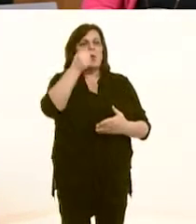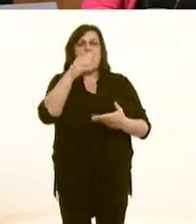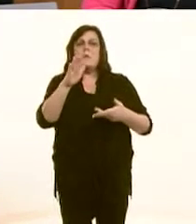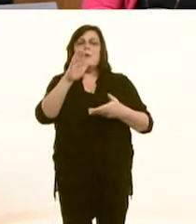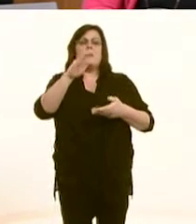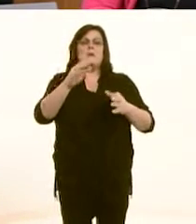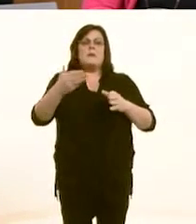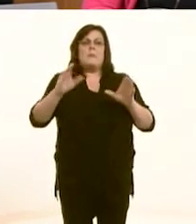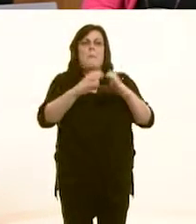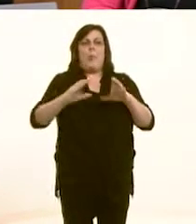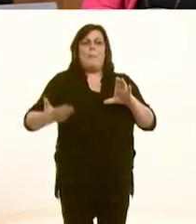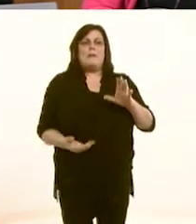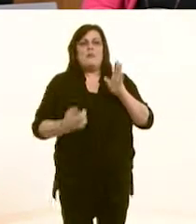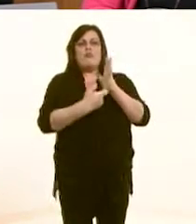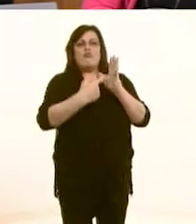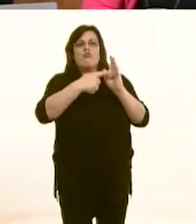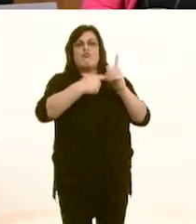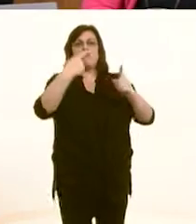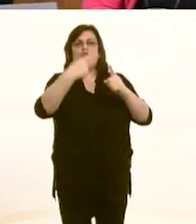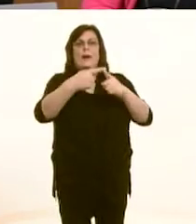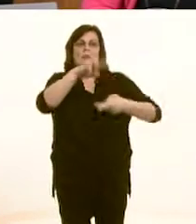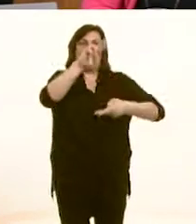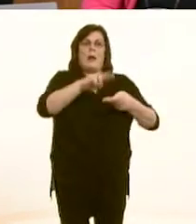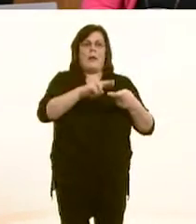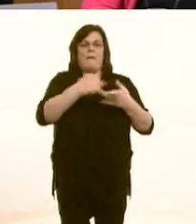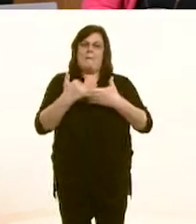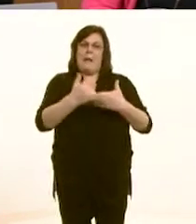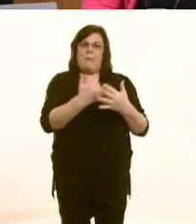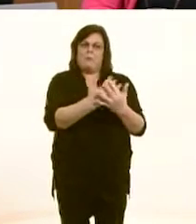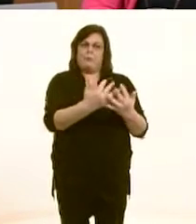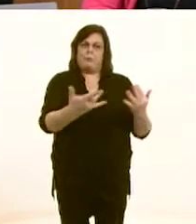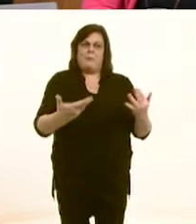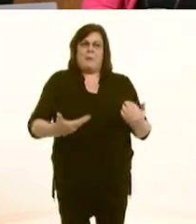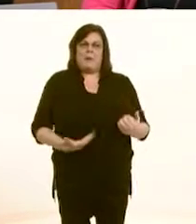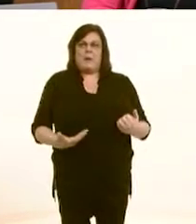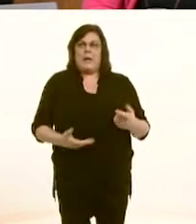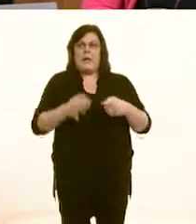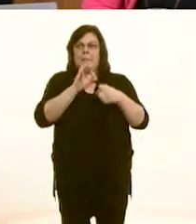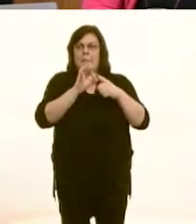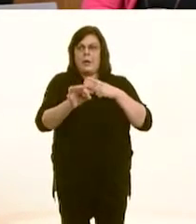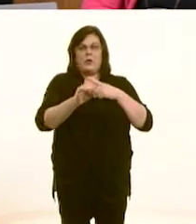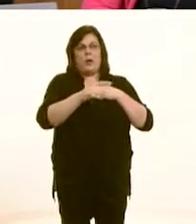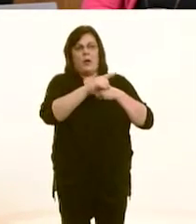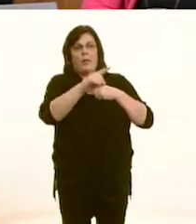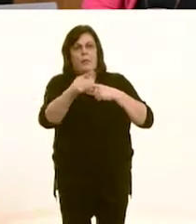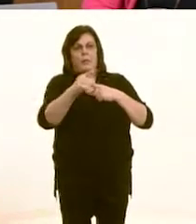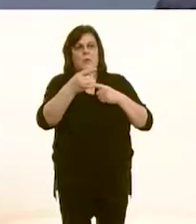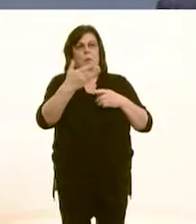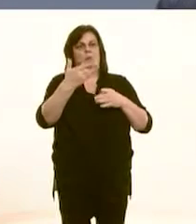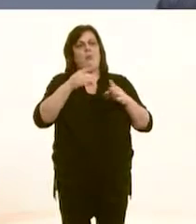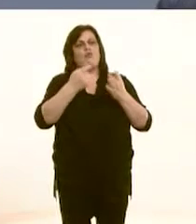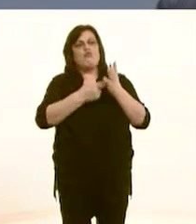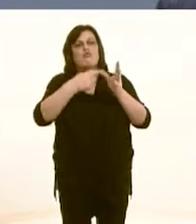has had an enormous positive impact on many businesses, particularly, but not exclusively, on those with a rateable value of under £6,000 a